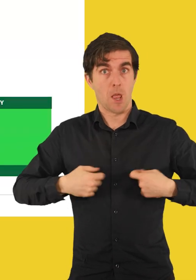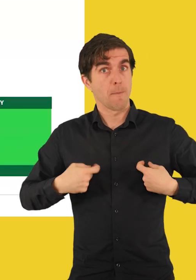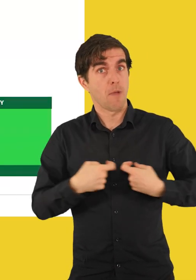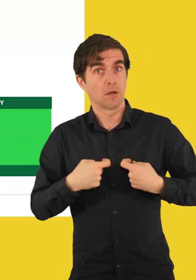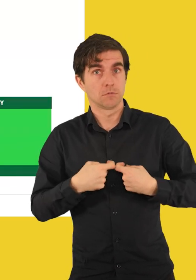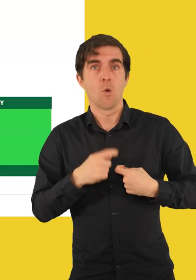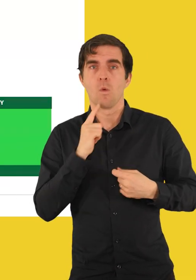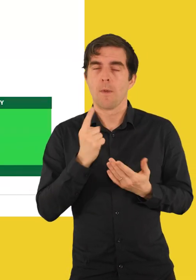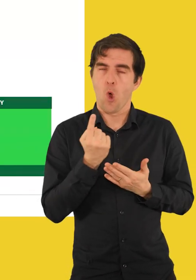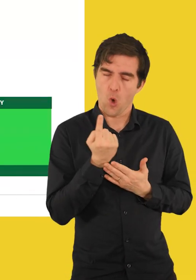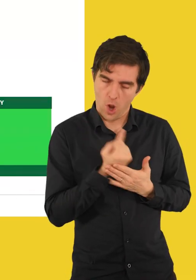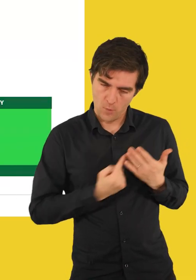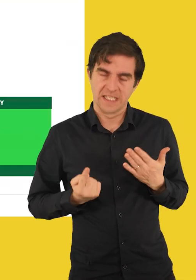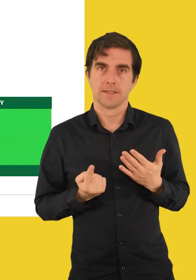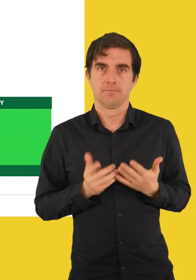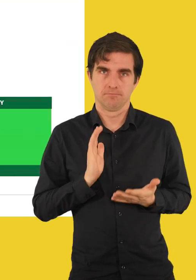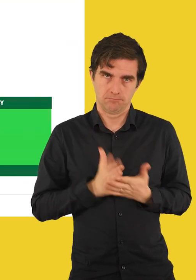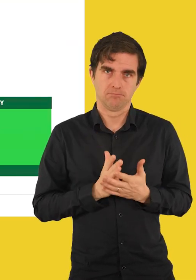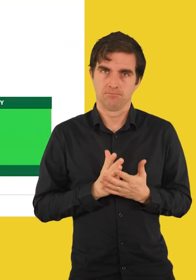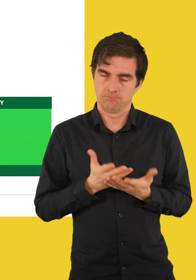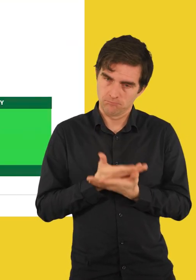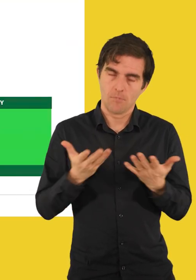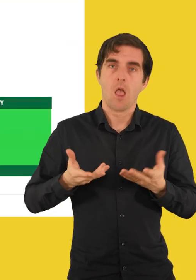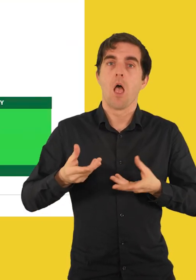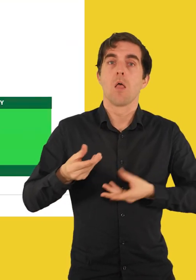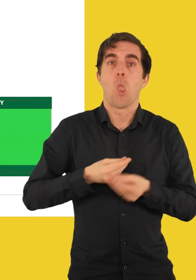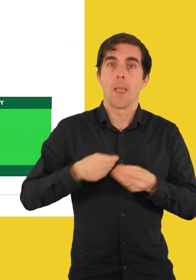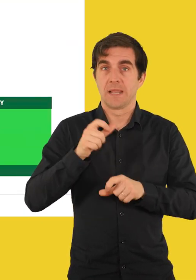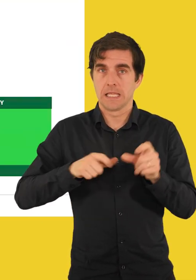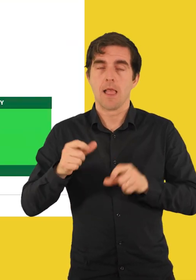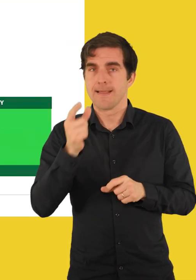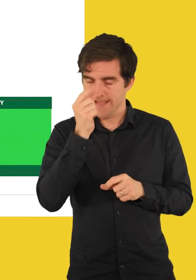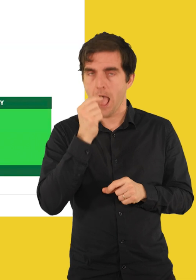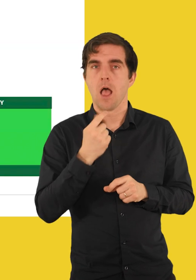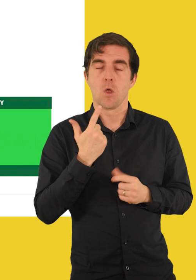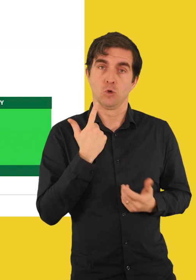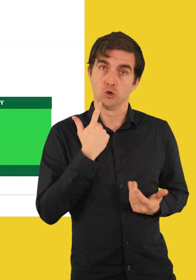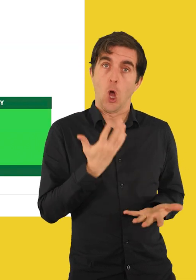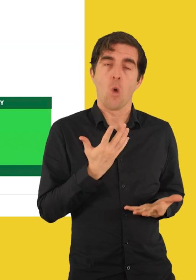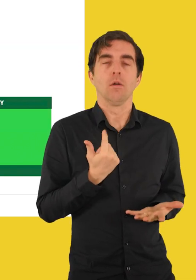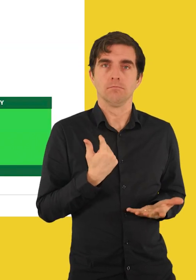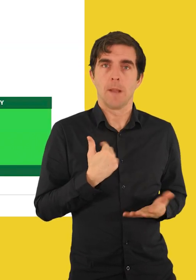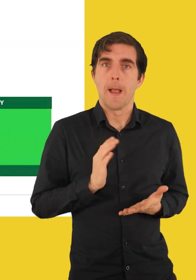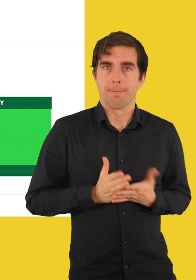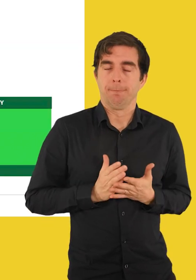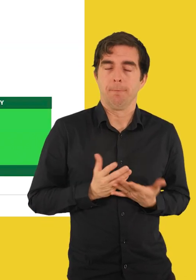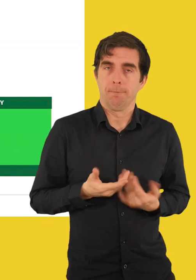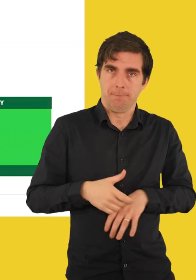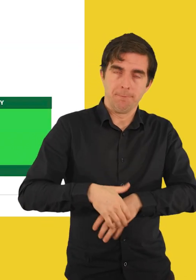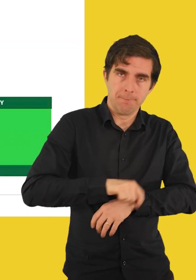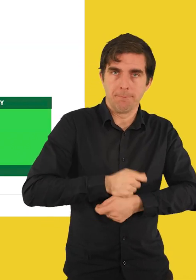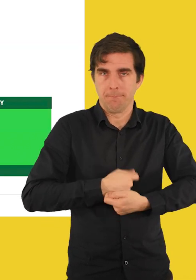Brussels will be only dedicated to those economic actors that can show that they are doing